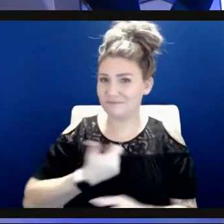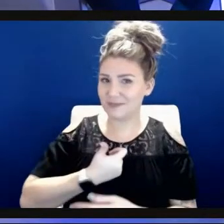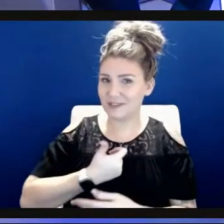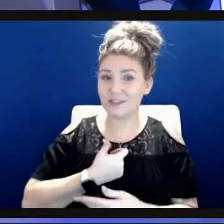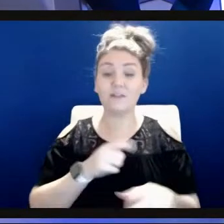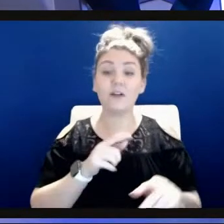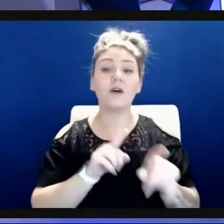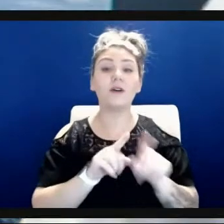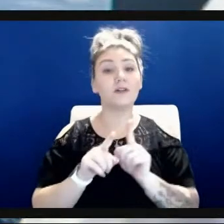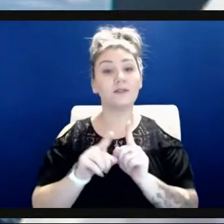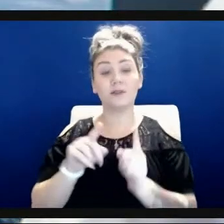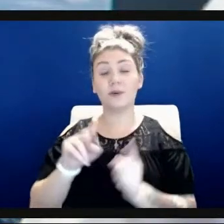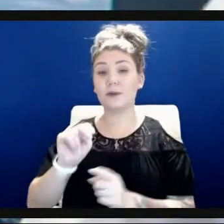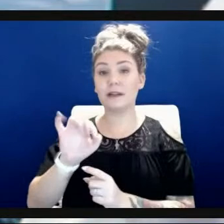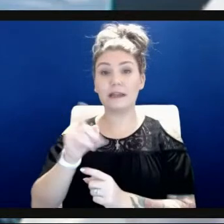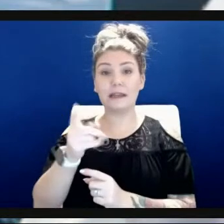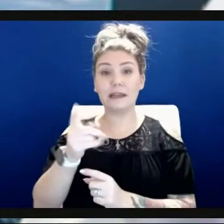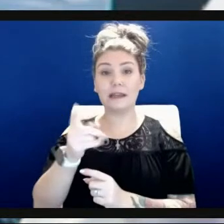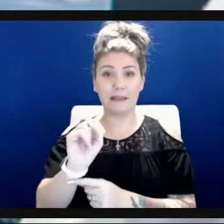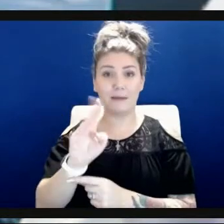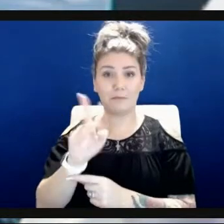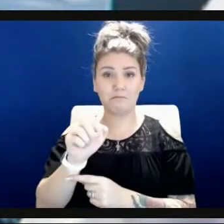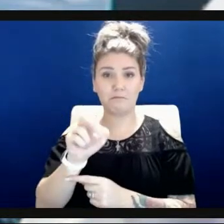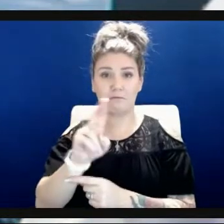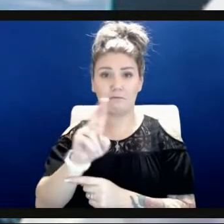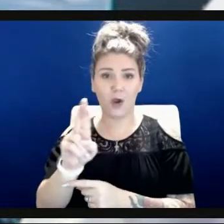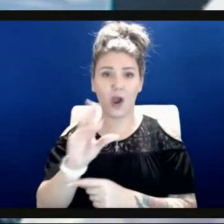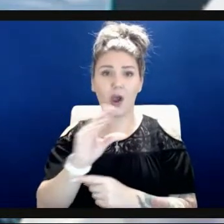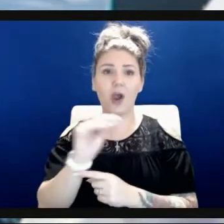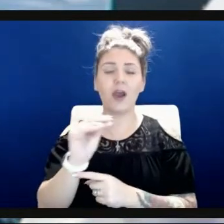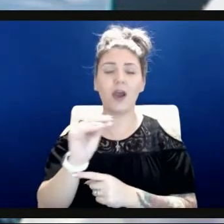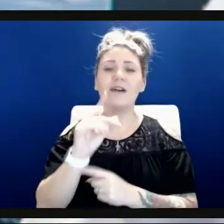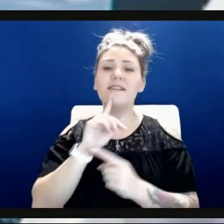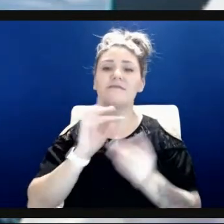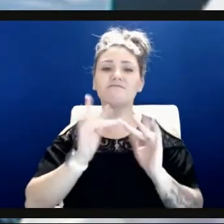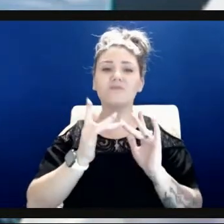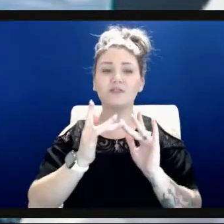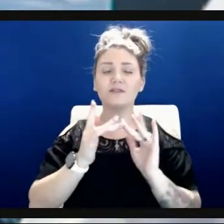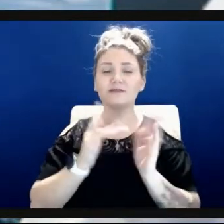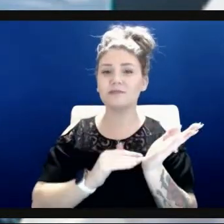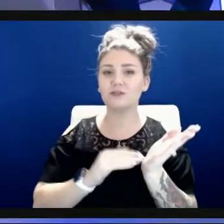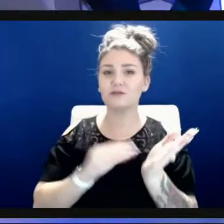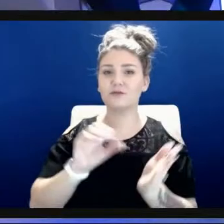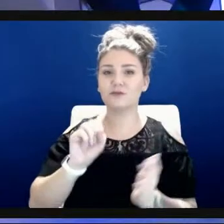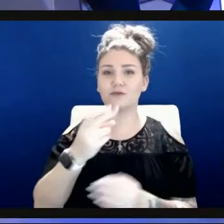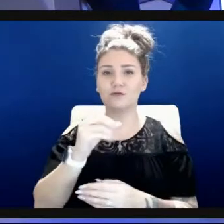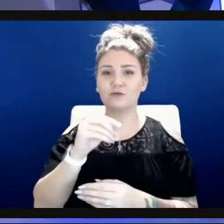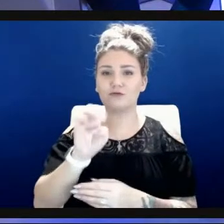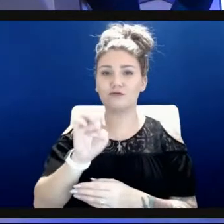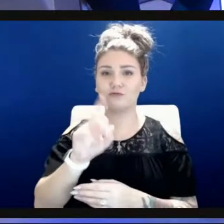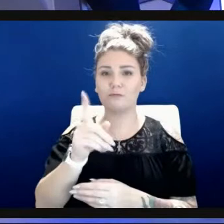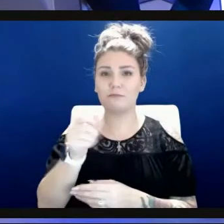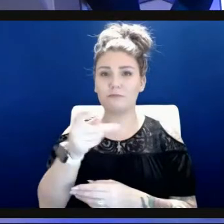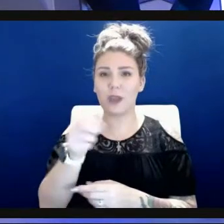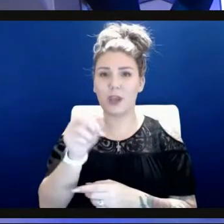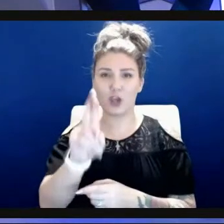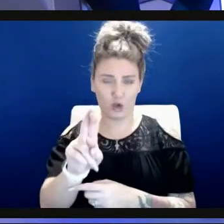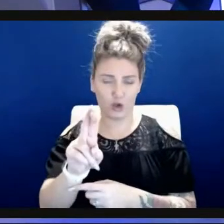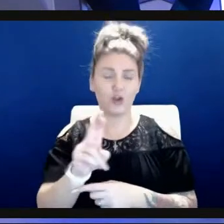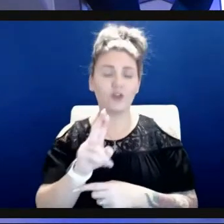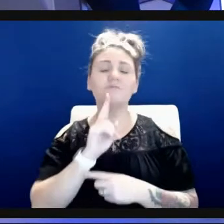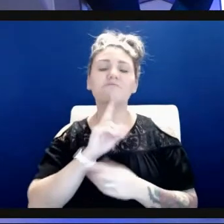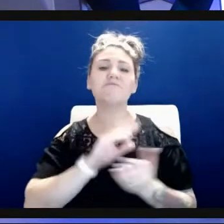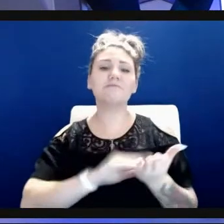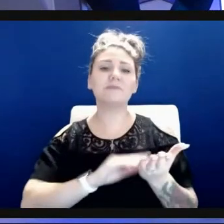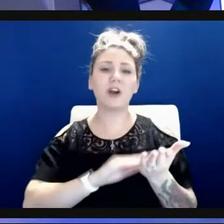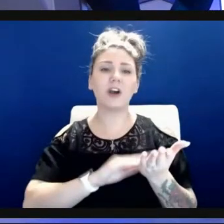us virtually is Dr. Matthew Shoemaker, one of our other outstanding infectious disease physicians. Dr. Dana Hawkinson, Medical Director of Infection Prevention Control, will join